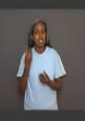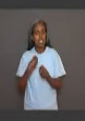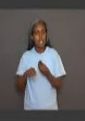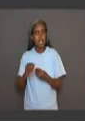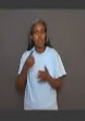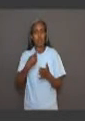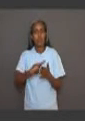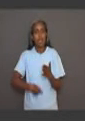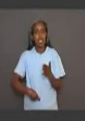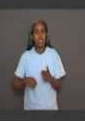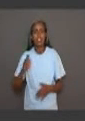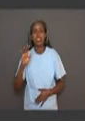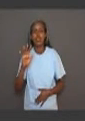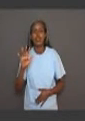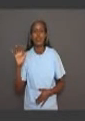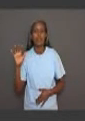price is